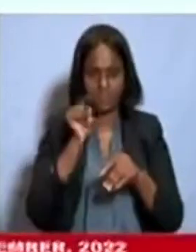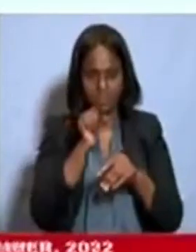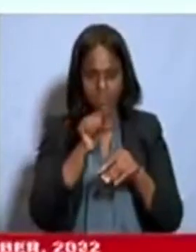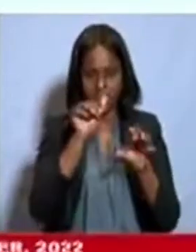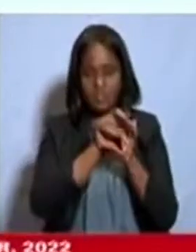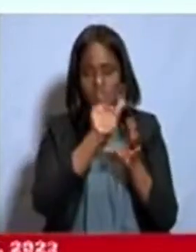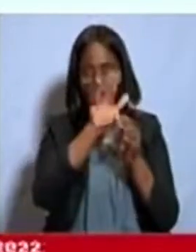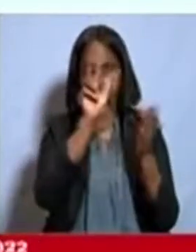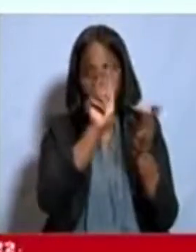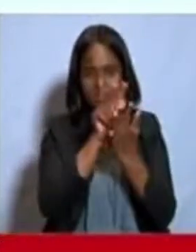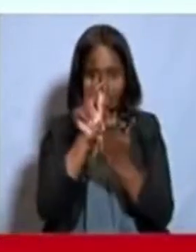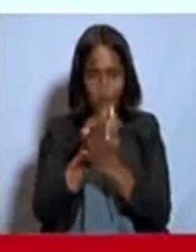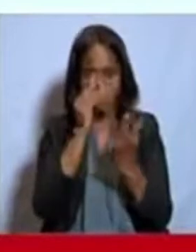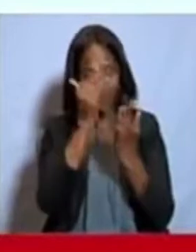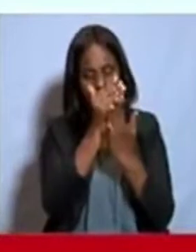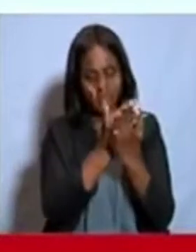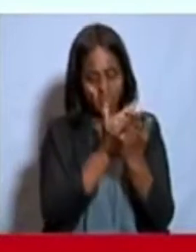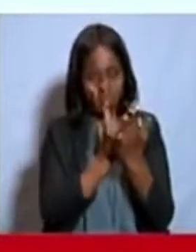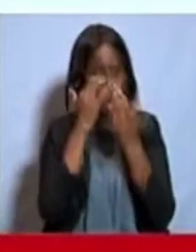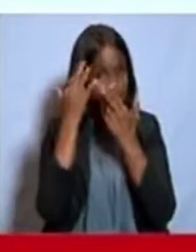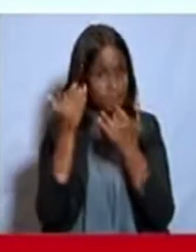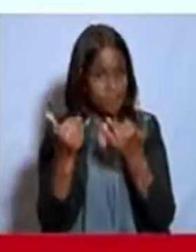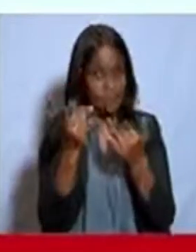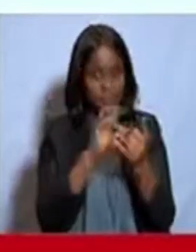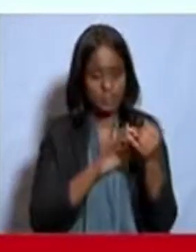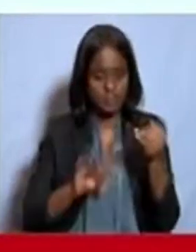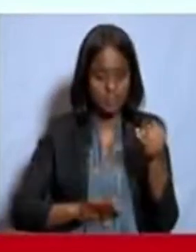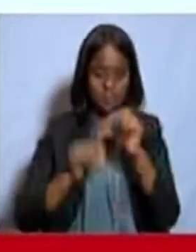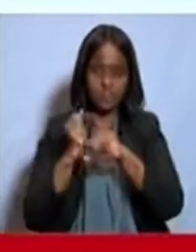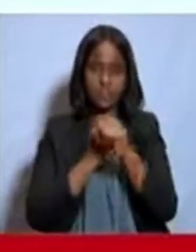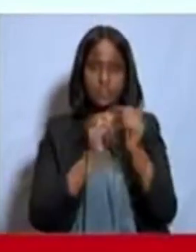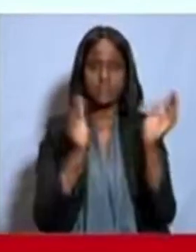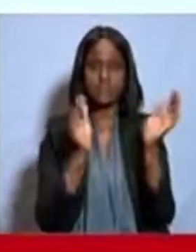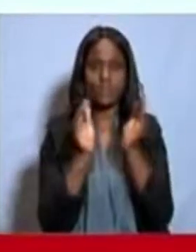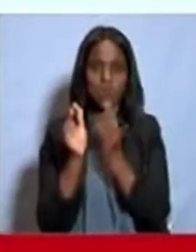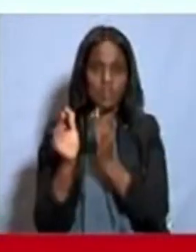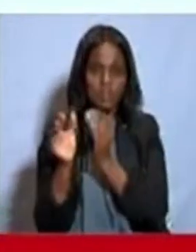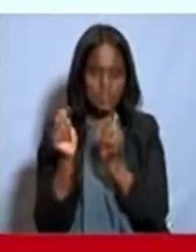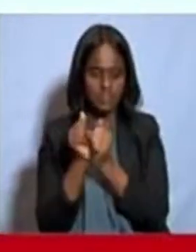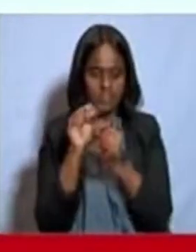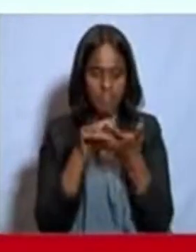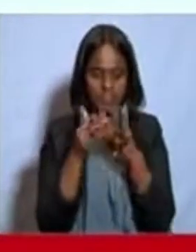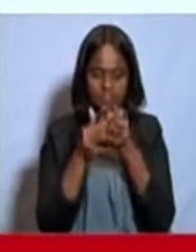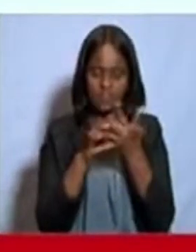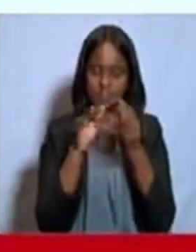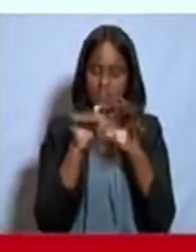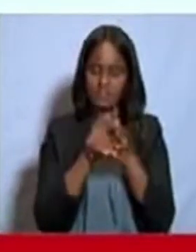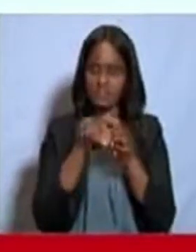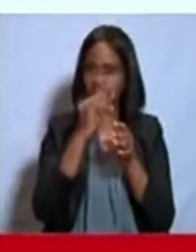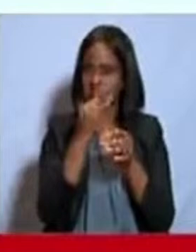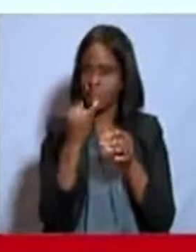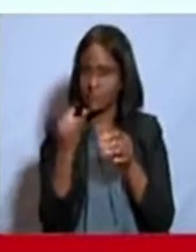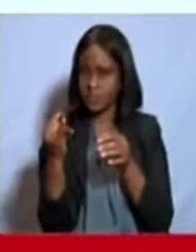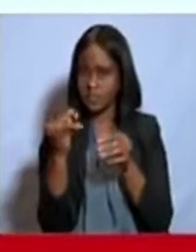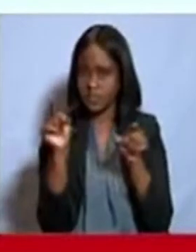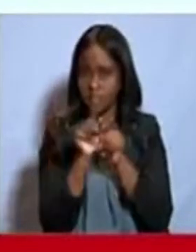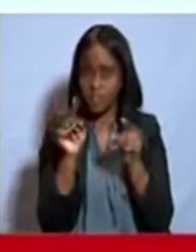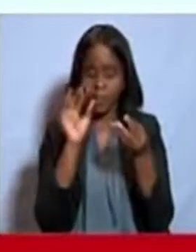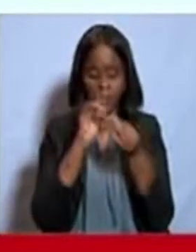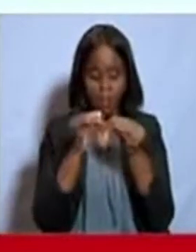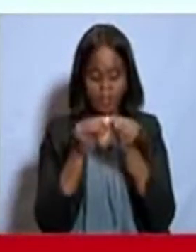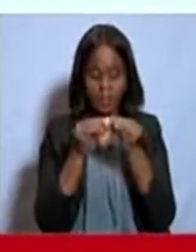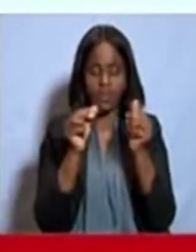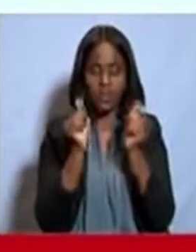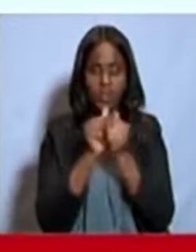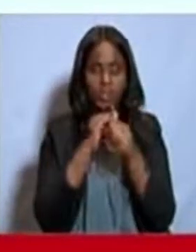approved list are expected to receive food security packs, and the combination in the packs or items, quantities,